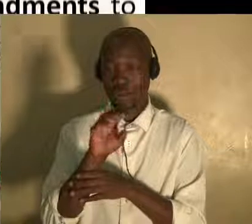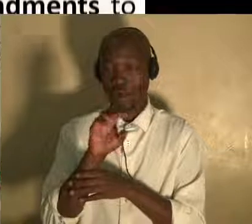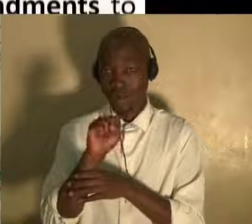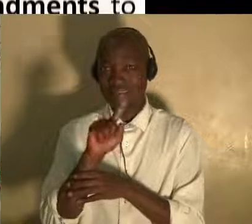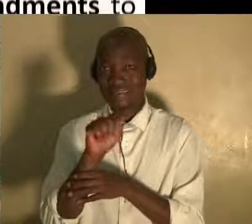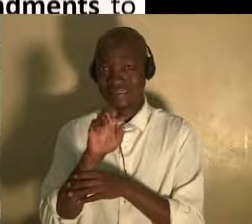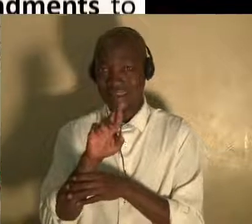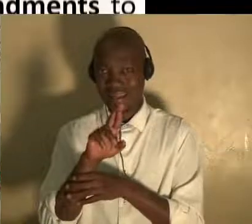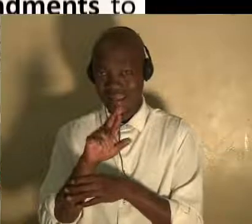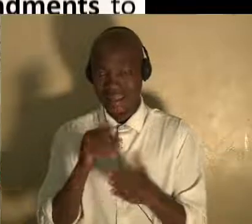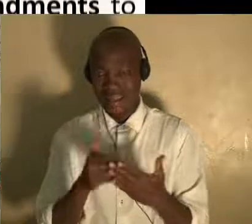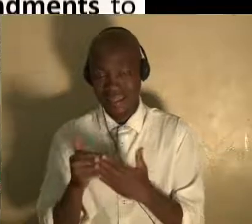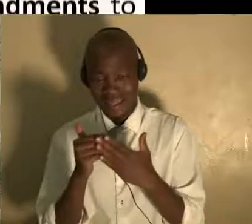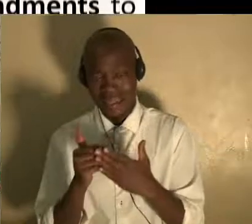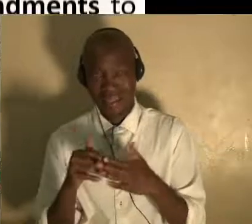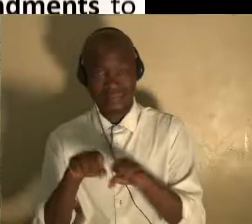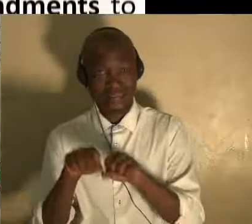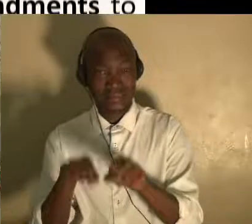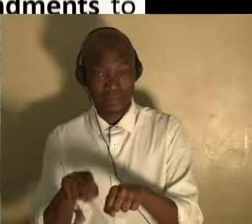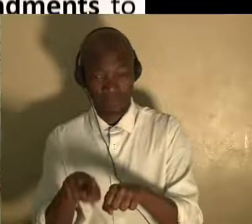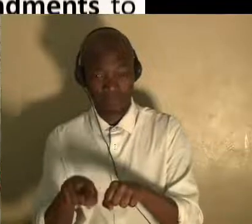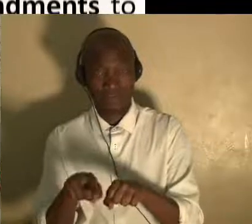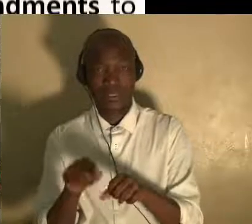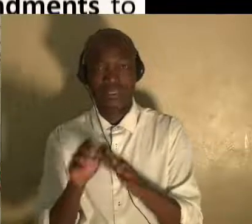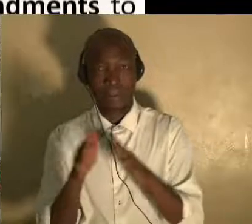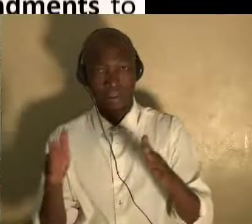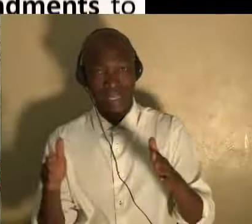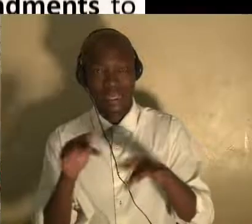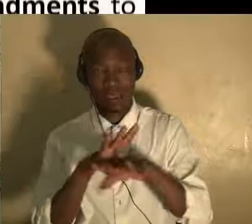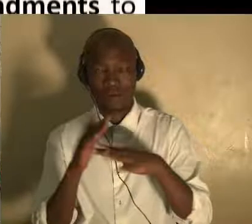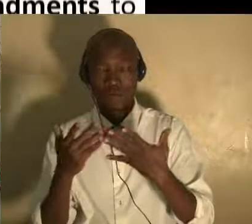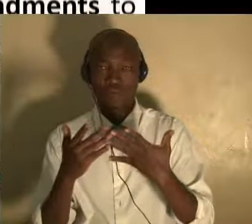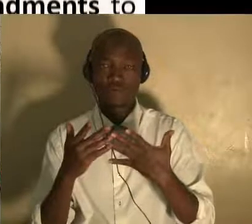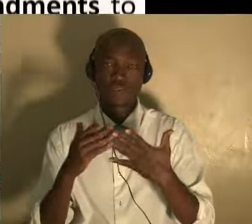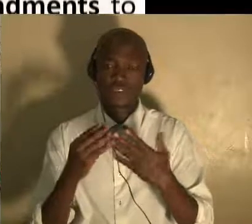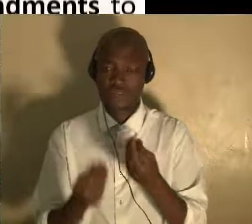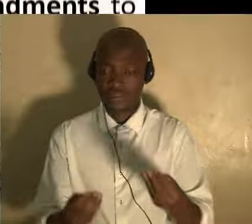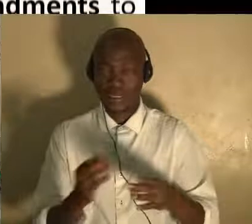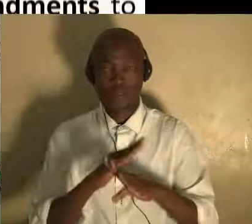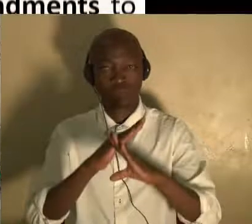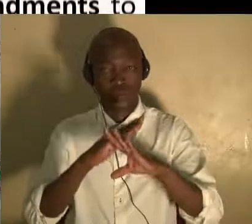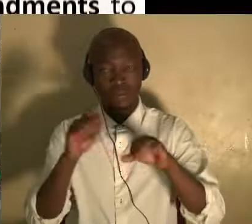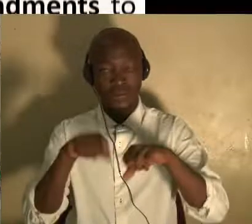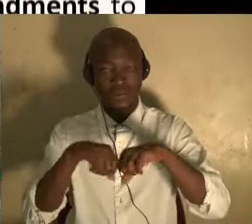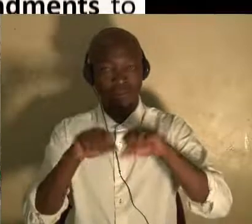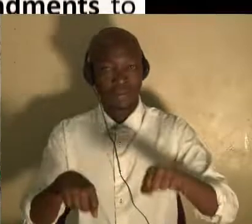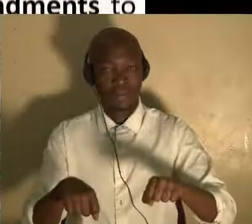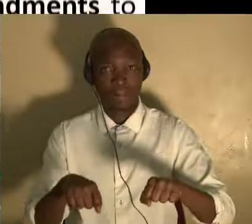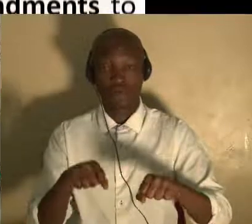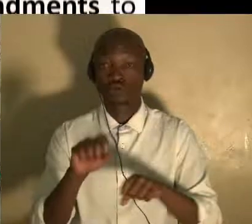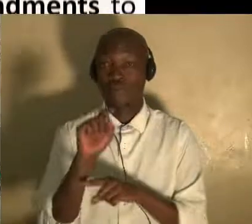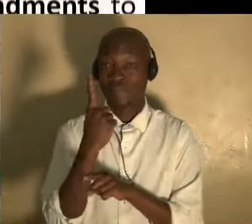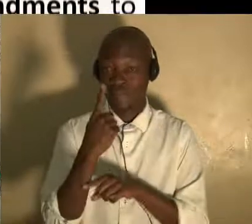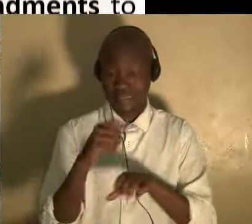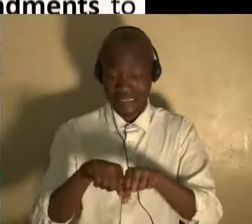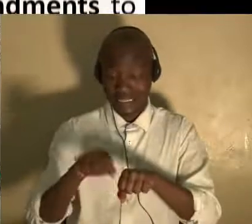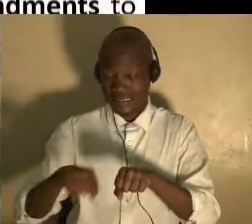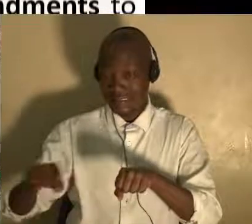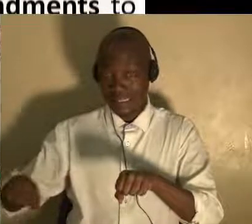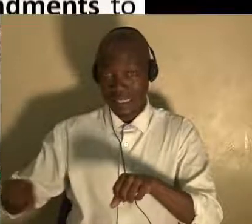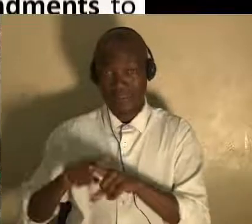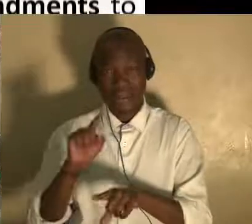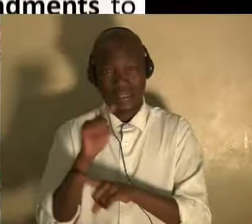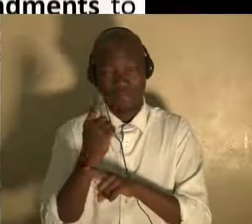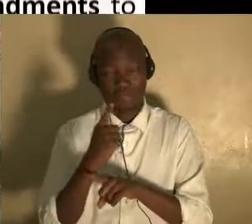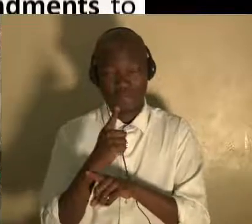of the bigger child protection system. So the order indicated that the delay by the first respondent, of which is